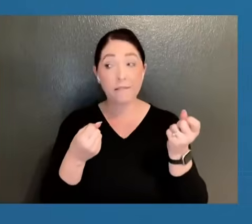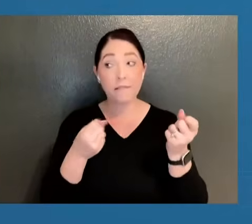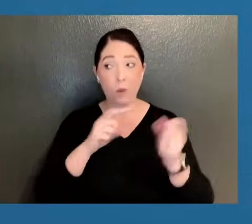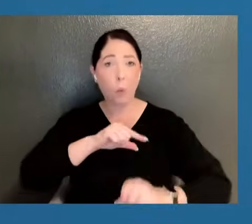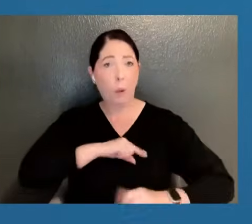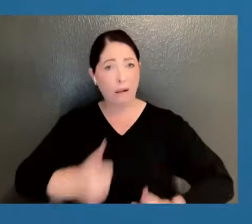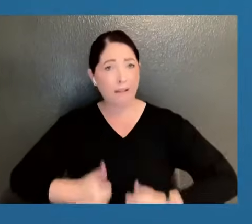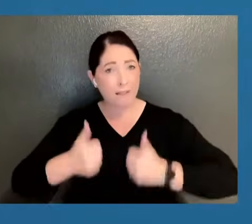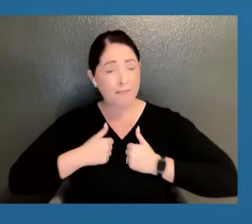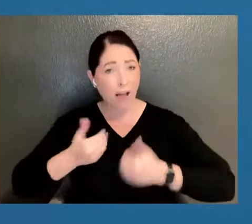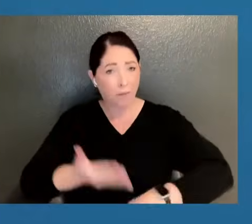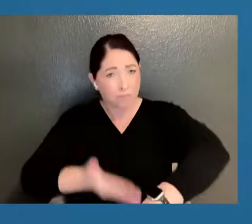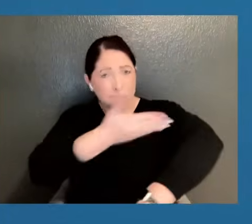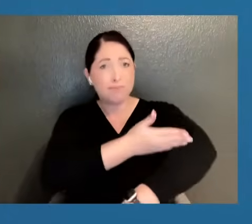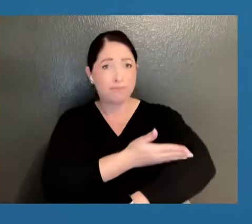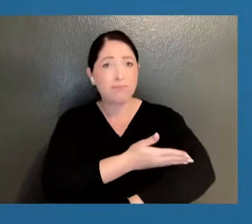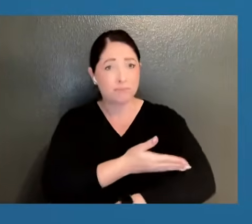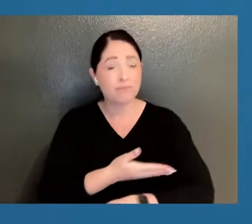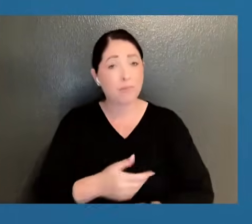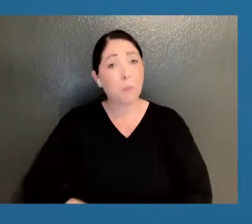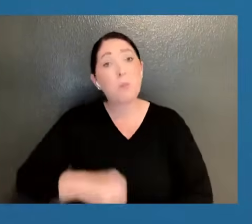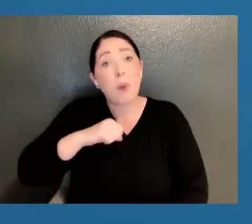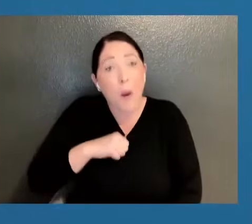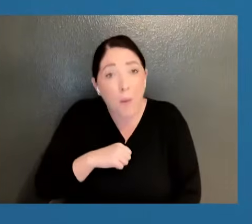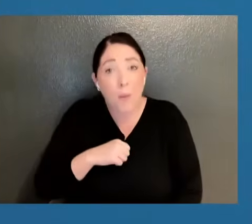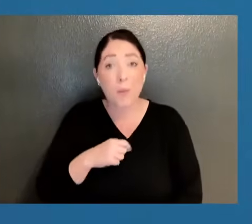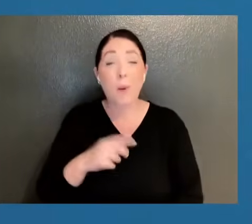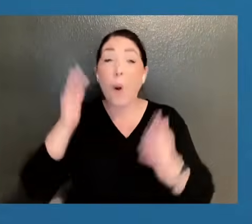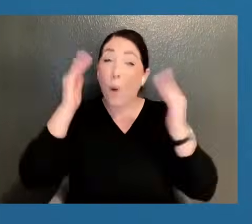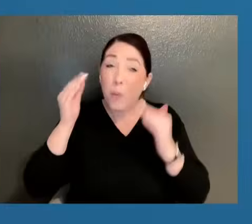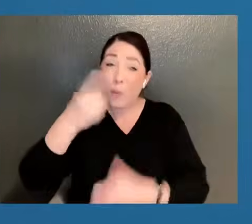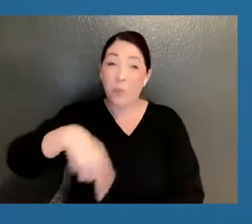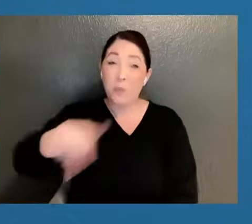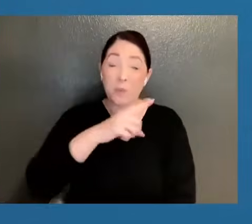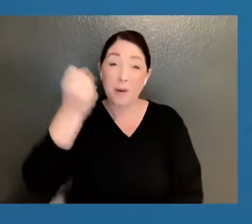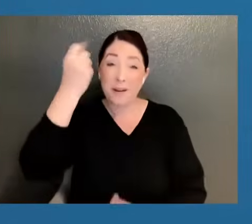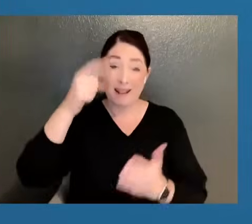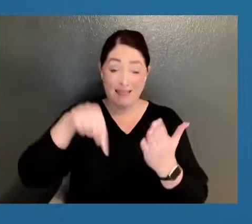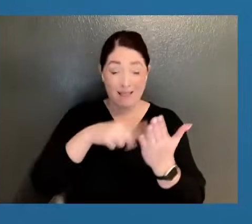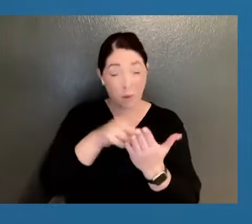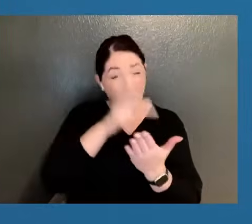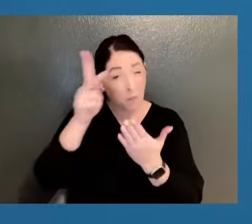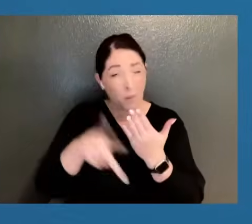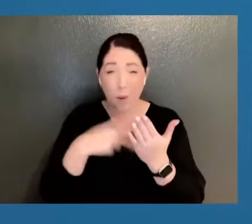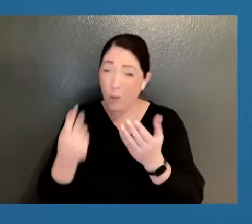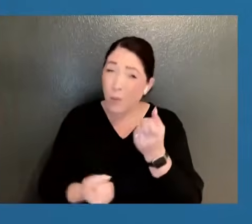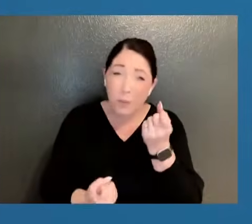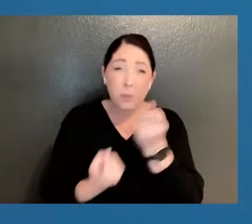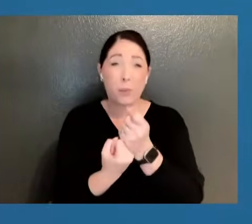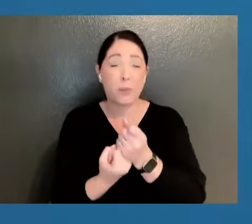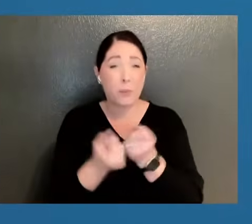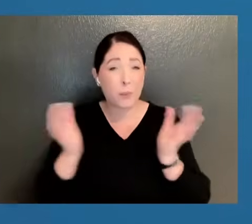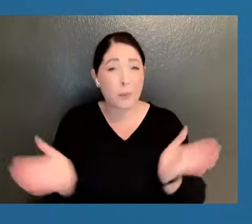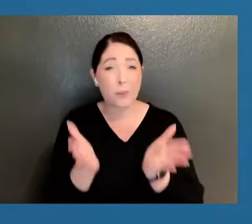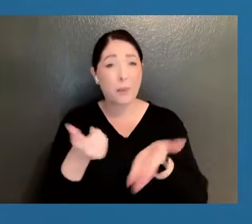I'm really proud of that, and I hope they understand what this program did for them. But lastly,